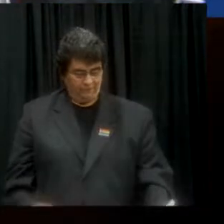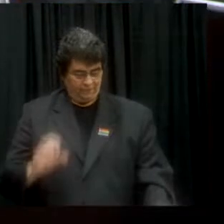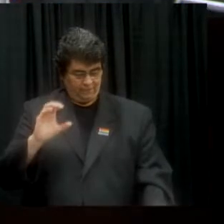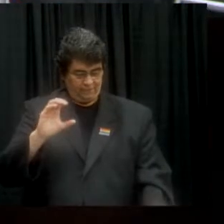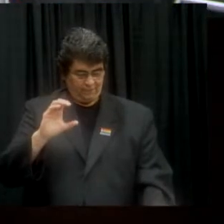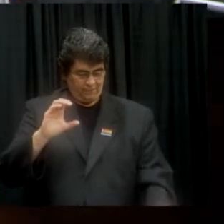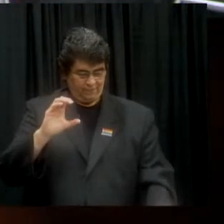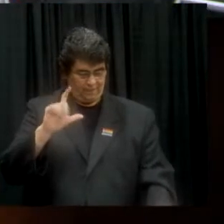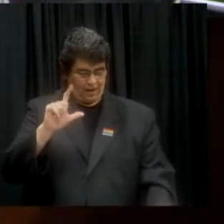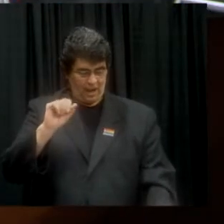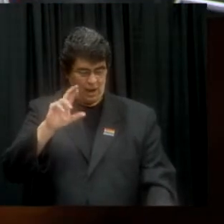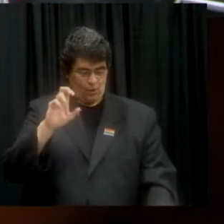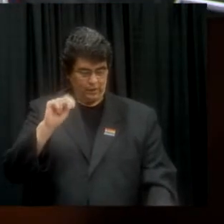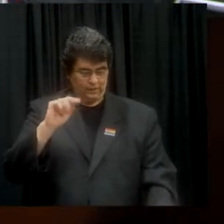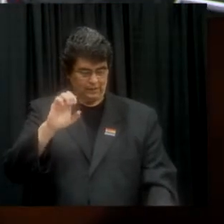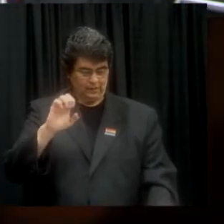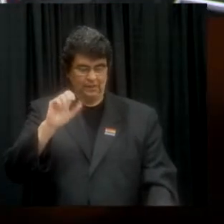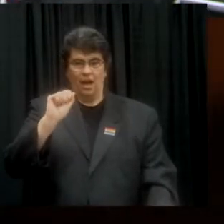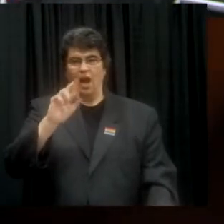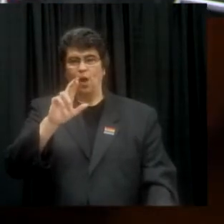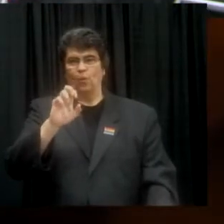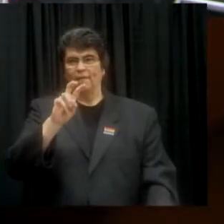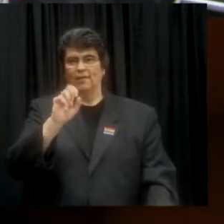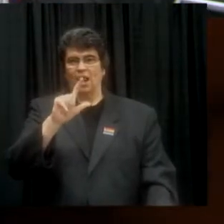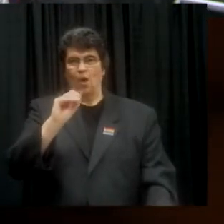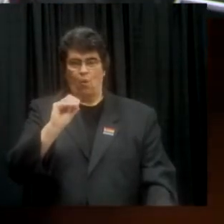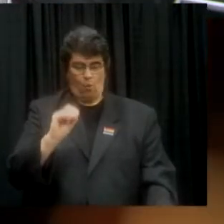Clarence Arevalo, magna cum laude.